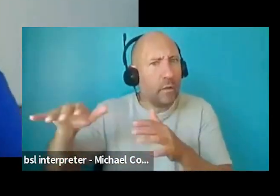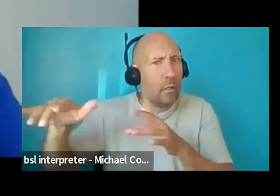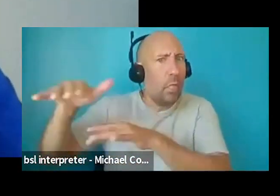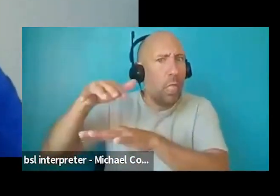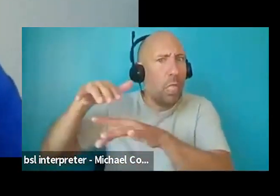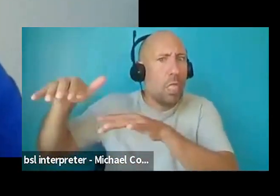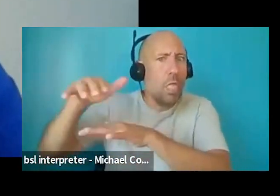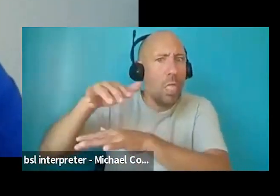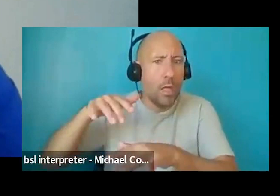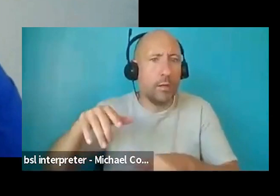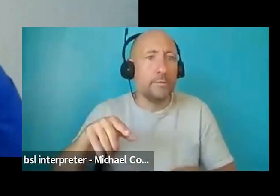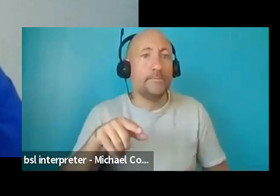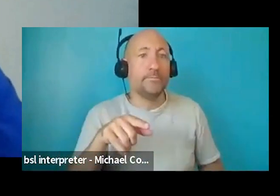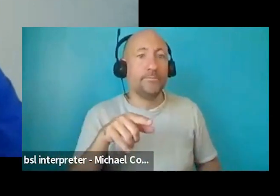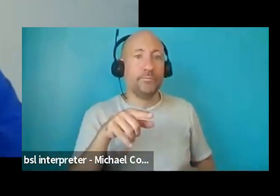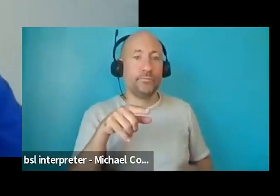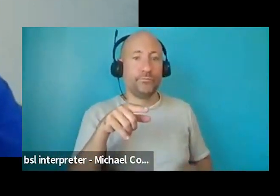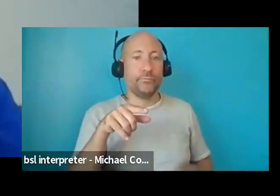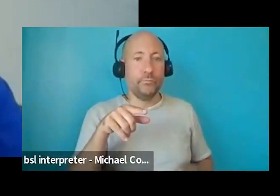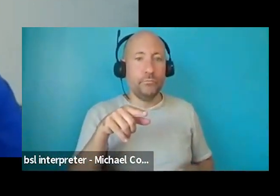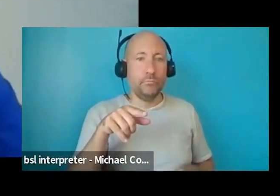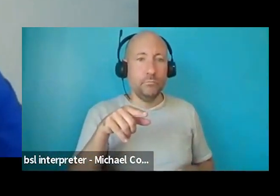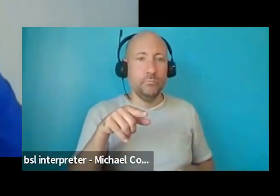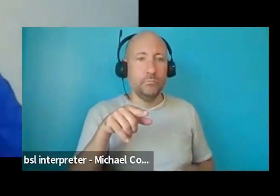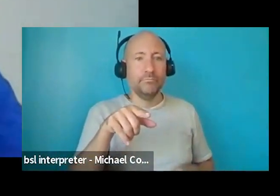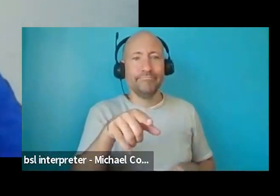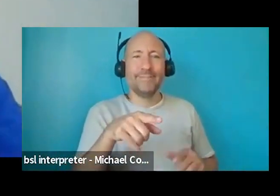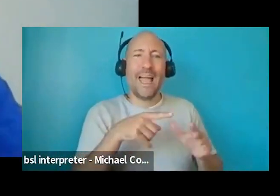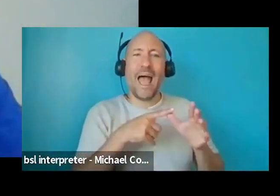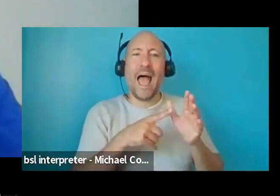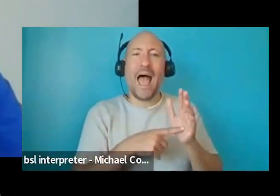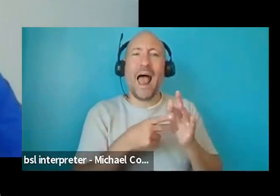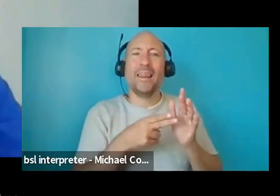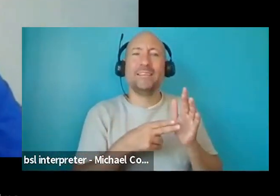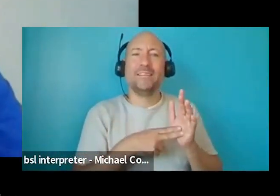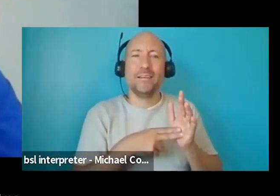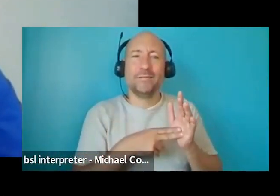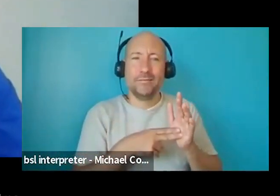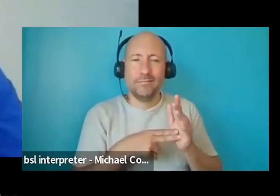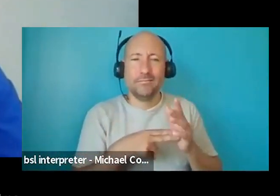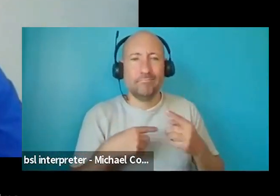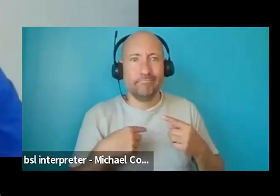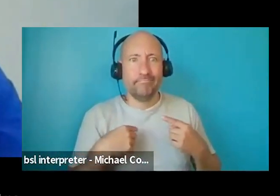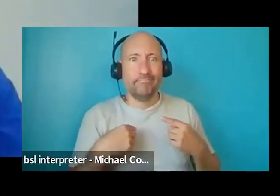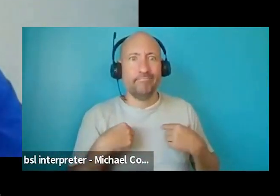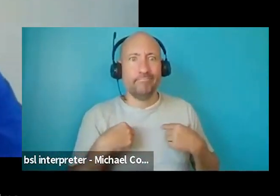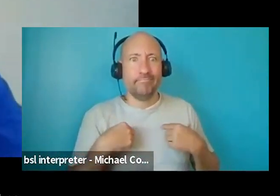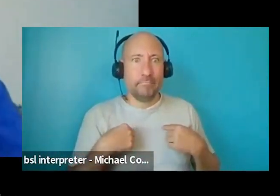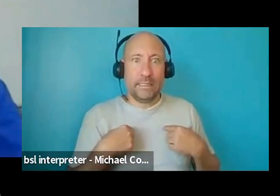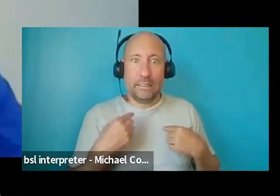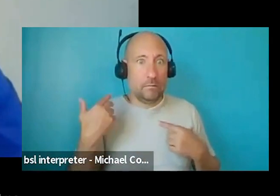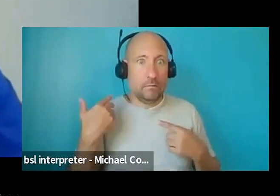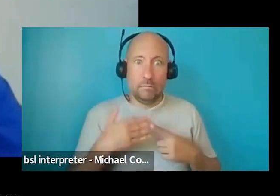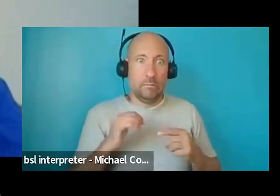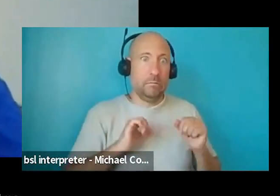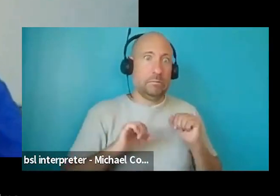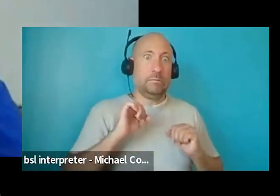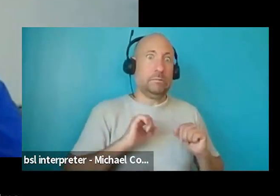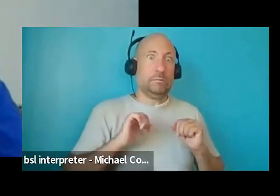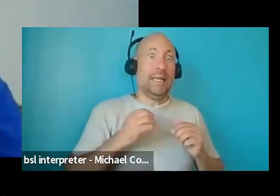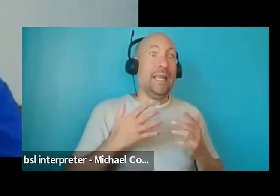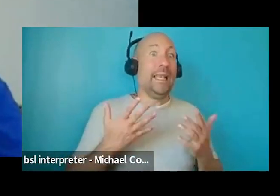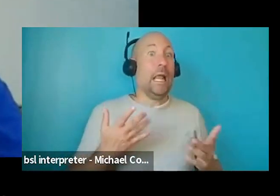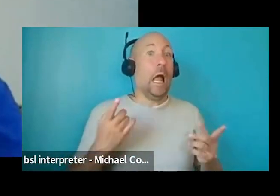Yes, I have just started kind of re-socializing, taking the underground, the metro, as it's called here,